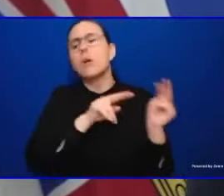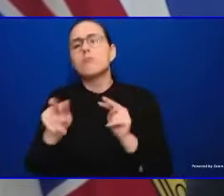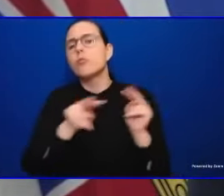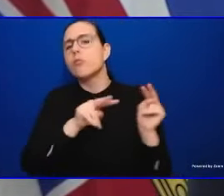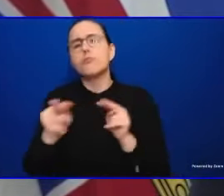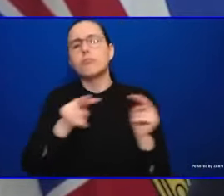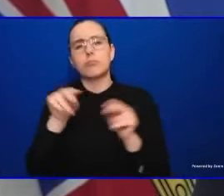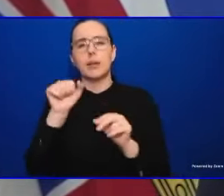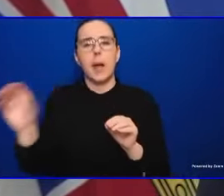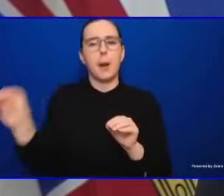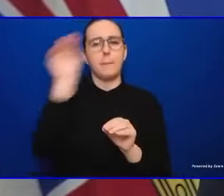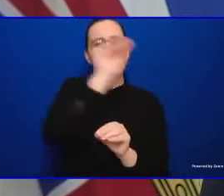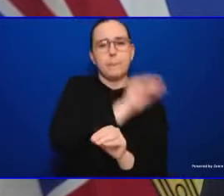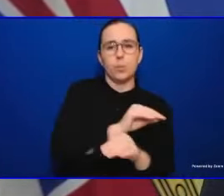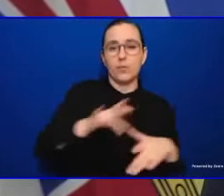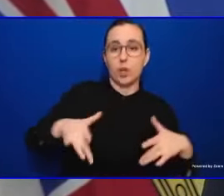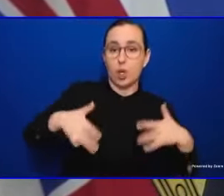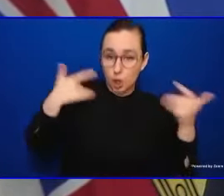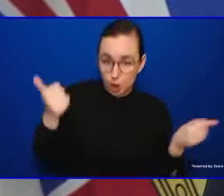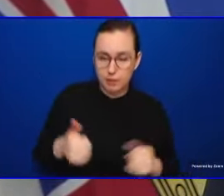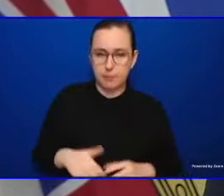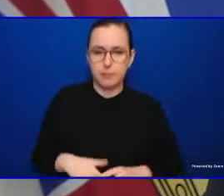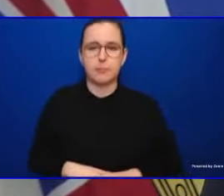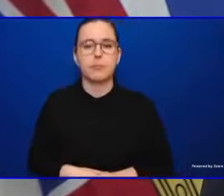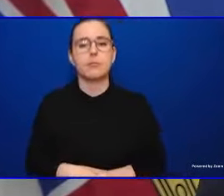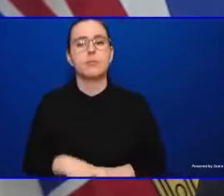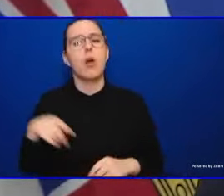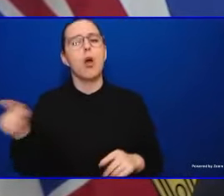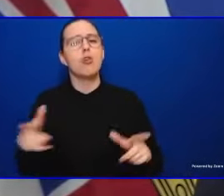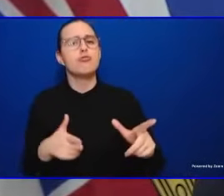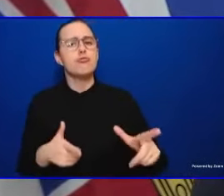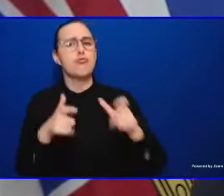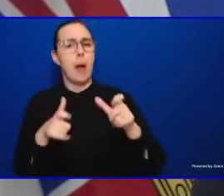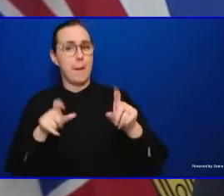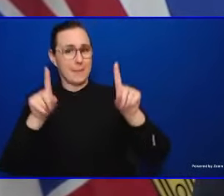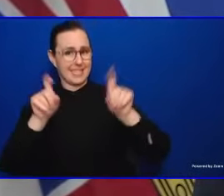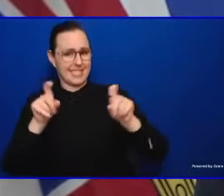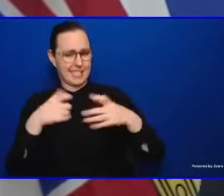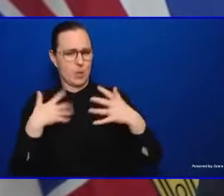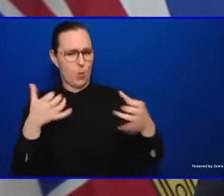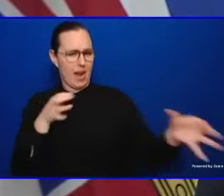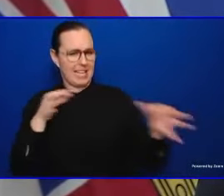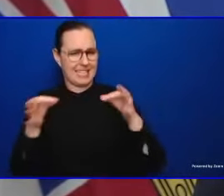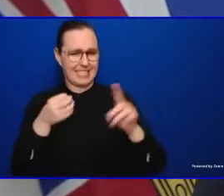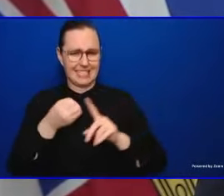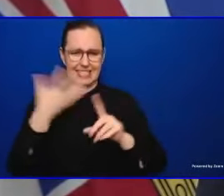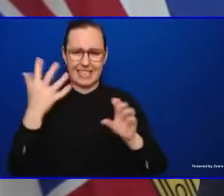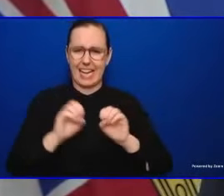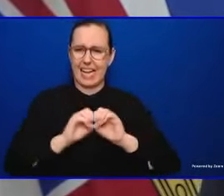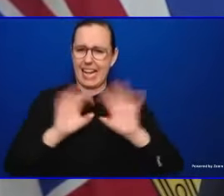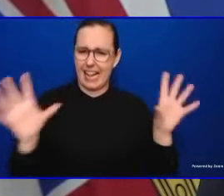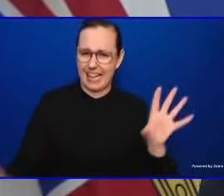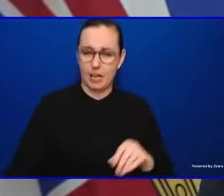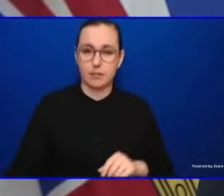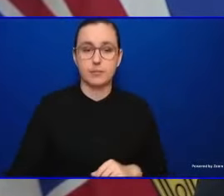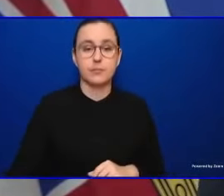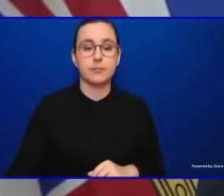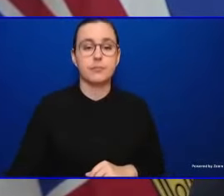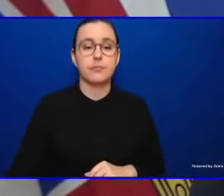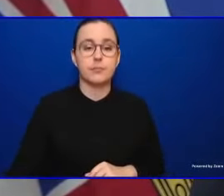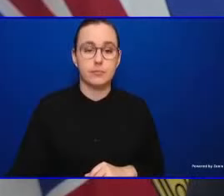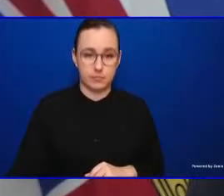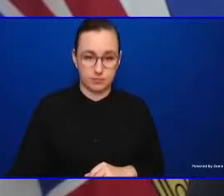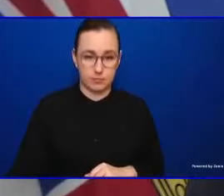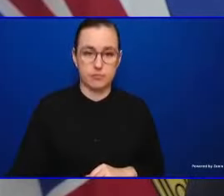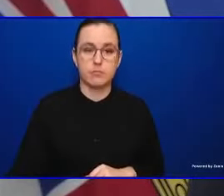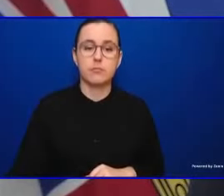through the numbers for you so that we understand it, and particularly in light of the federal announcement made yesterday